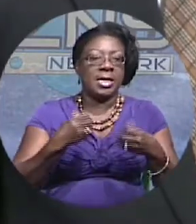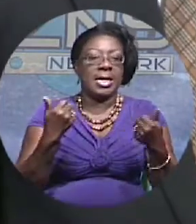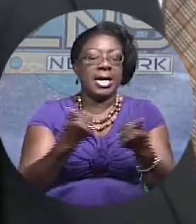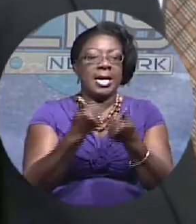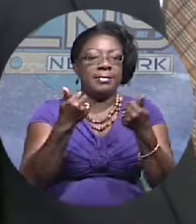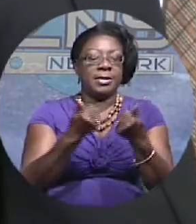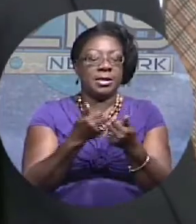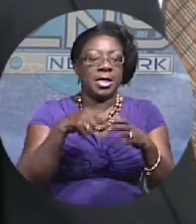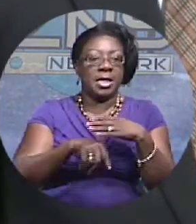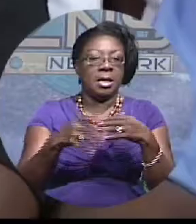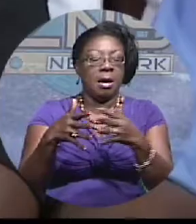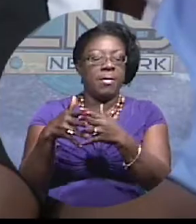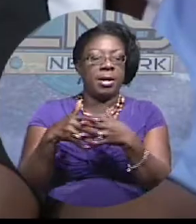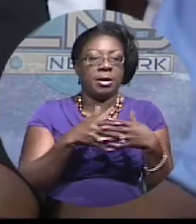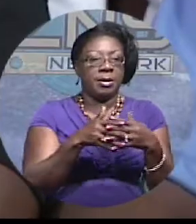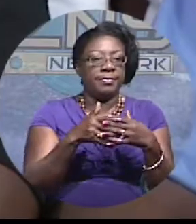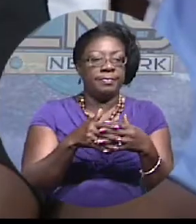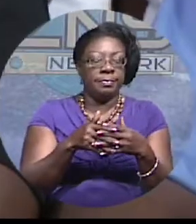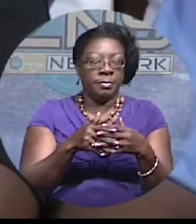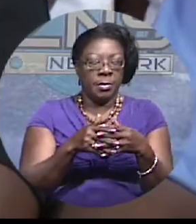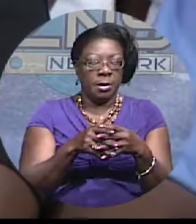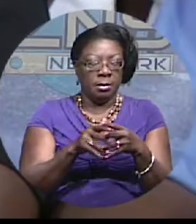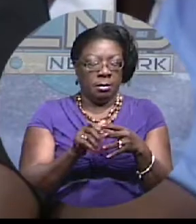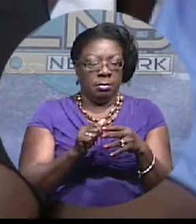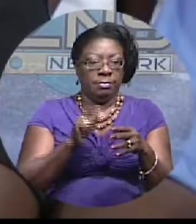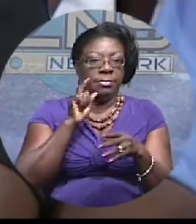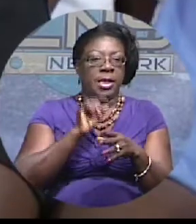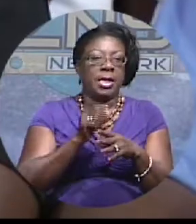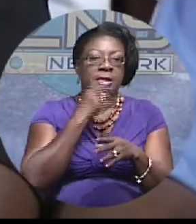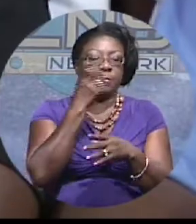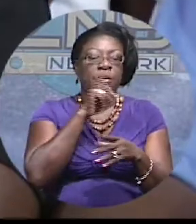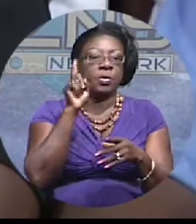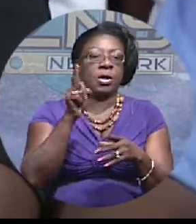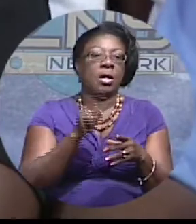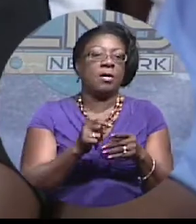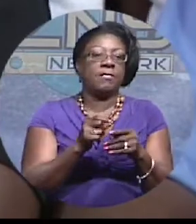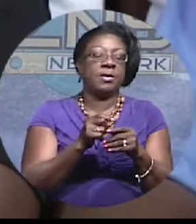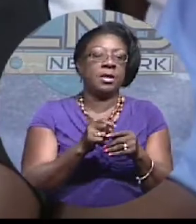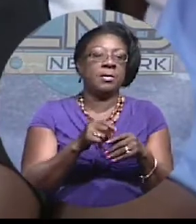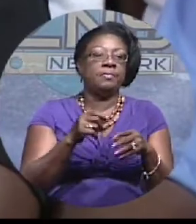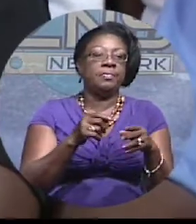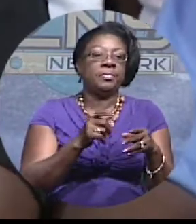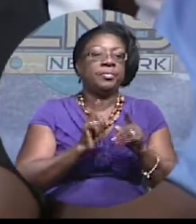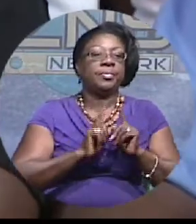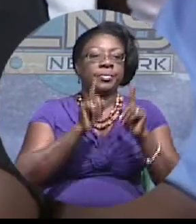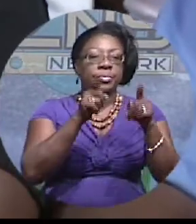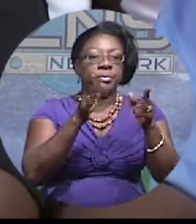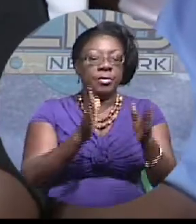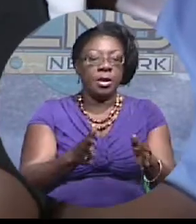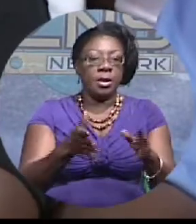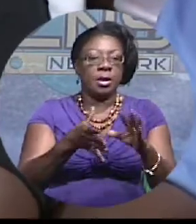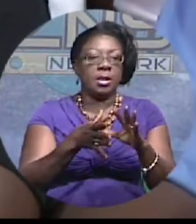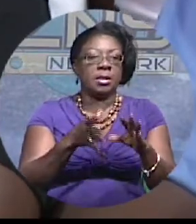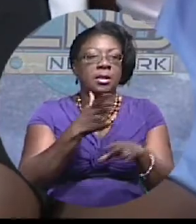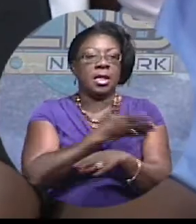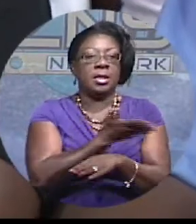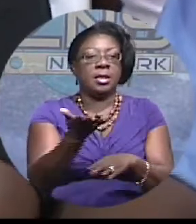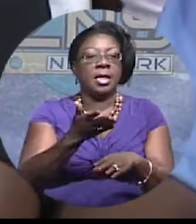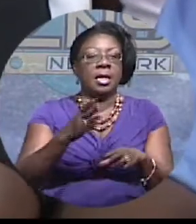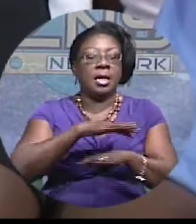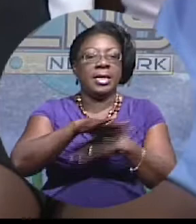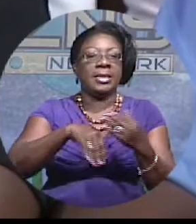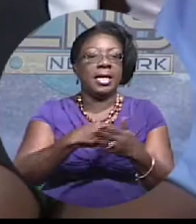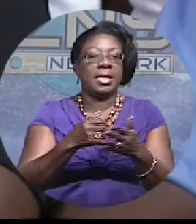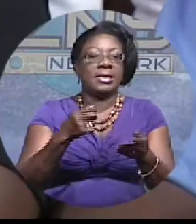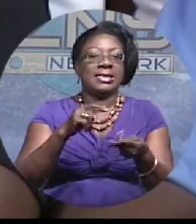Antonio. I've spoken to one of the chief directors in FIBA, and their entire